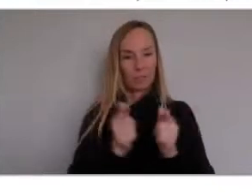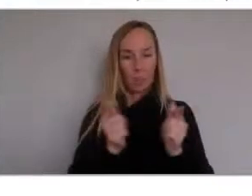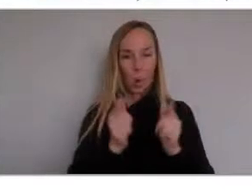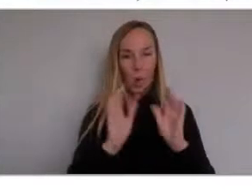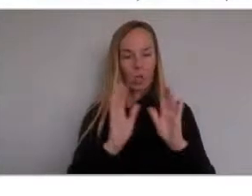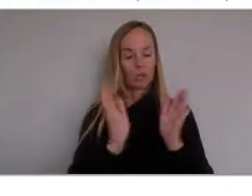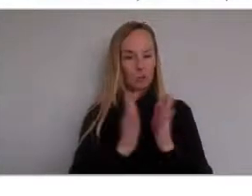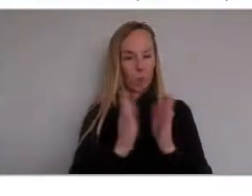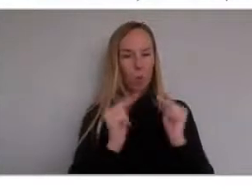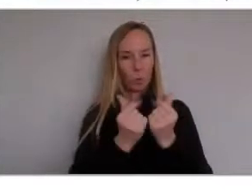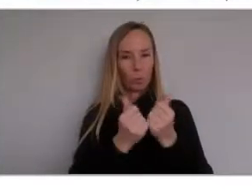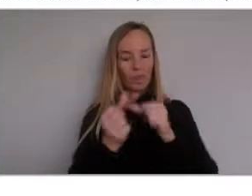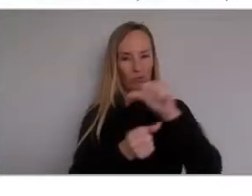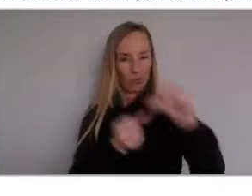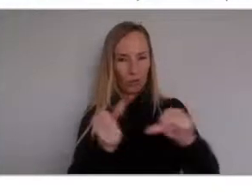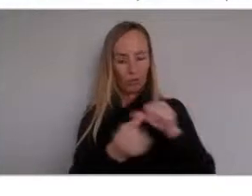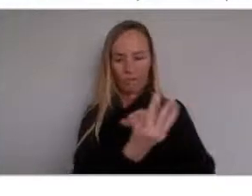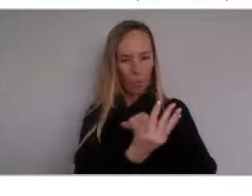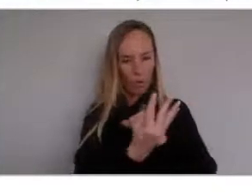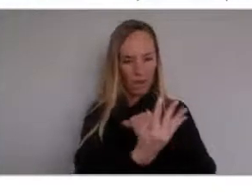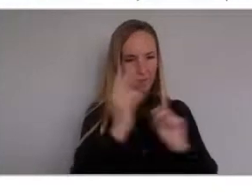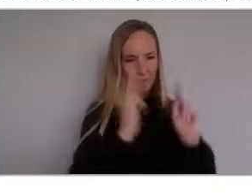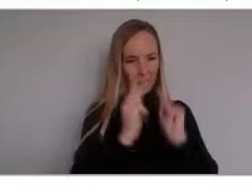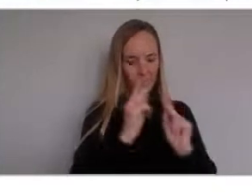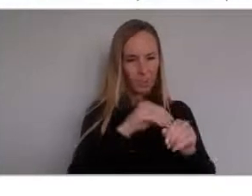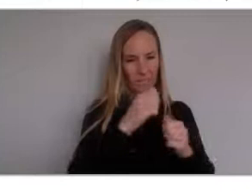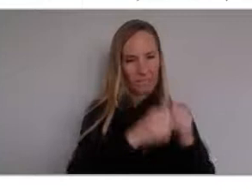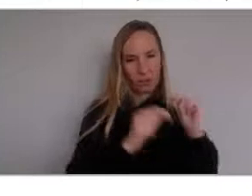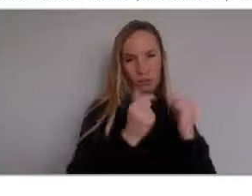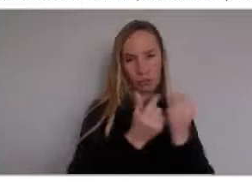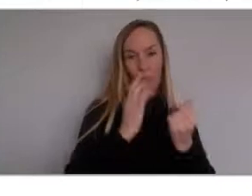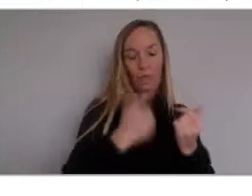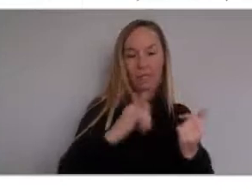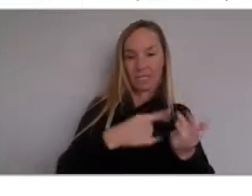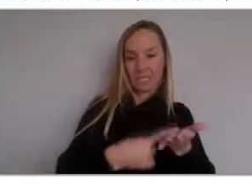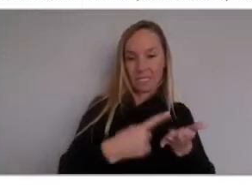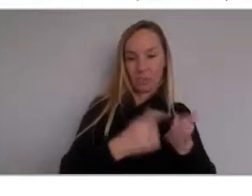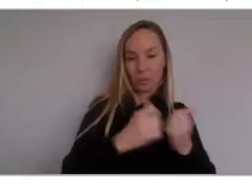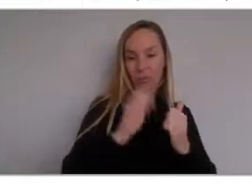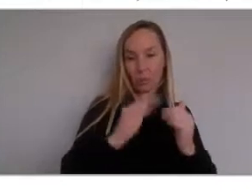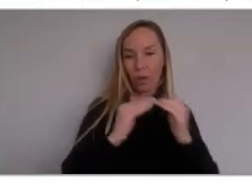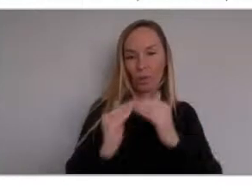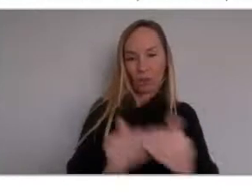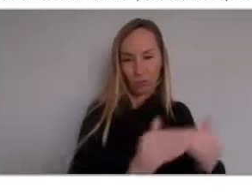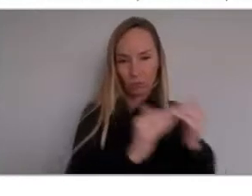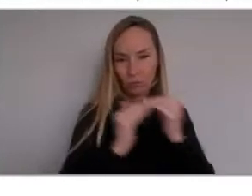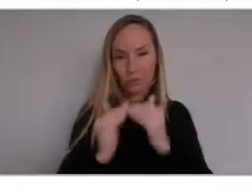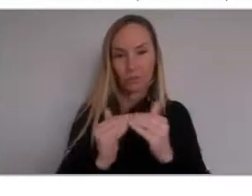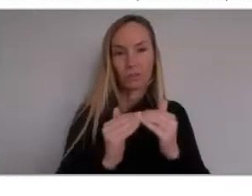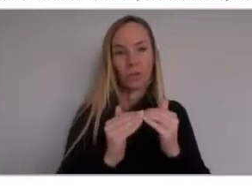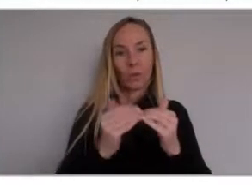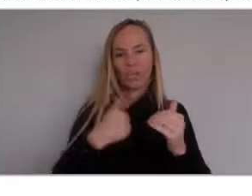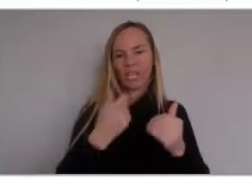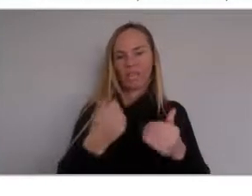with each other. So 4 or 5 people in your group, you'll be having this discussion with your peers. So you have a